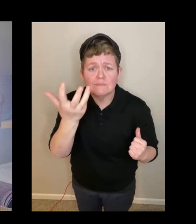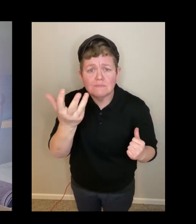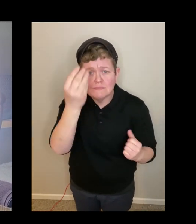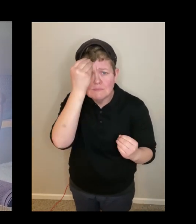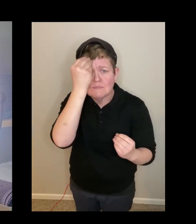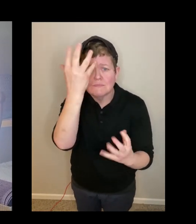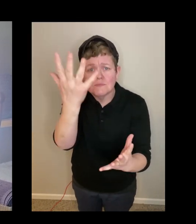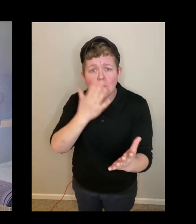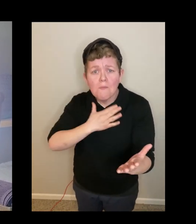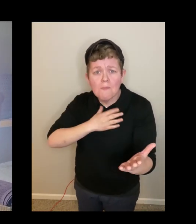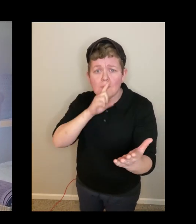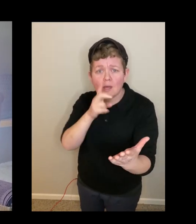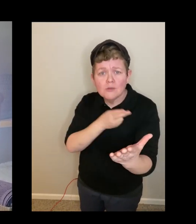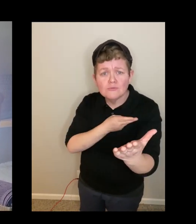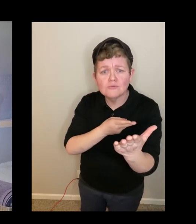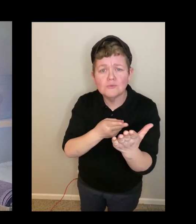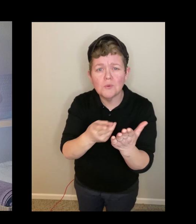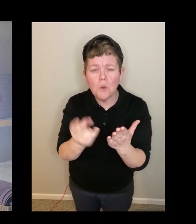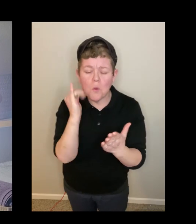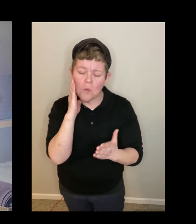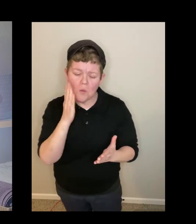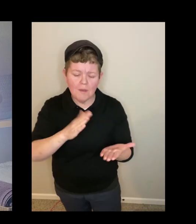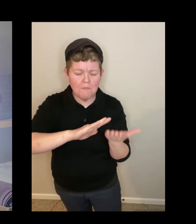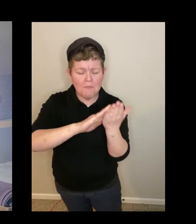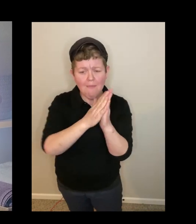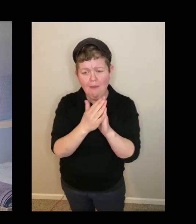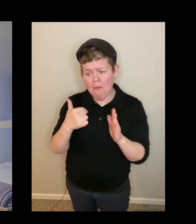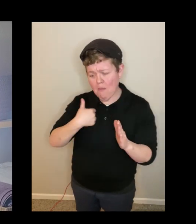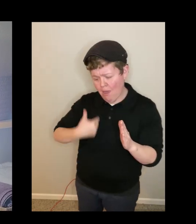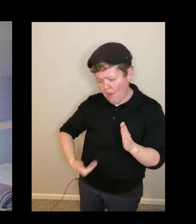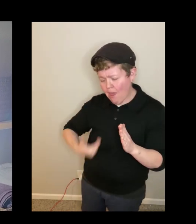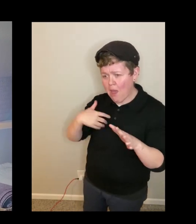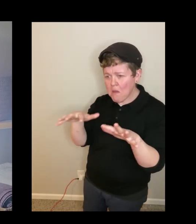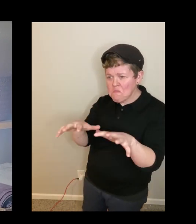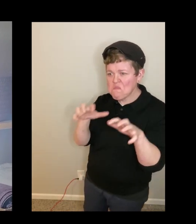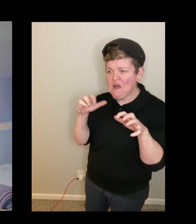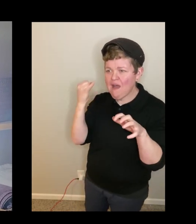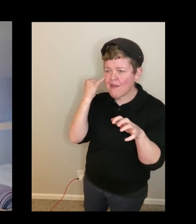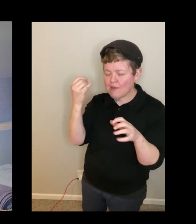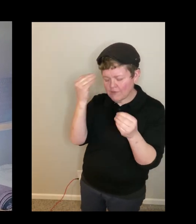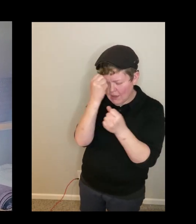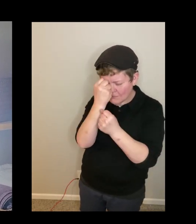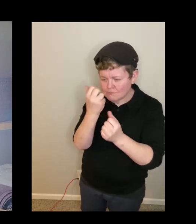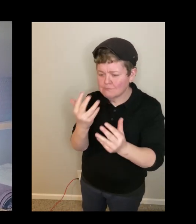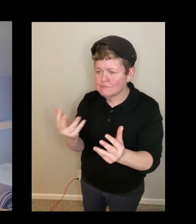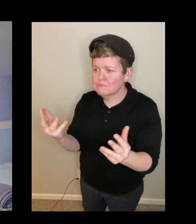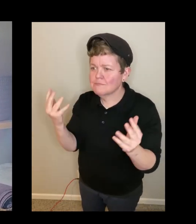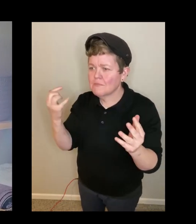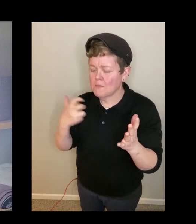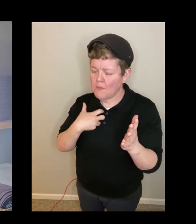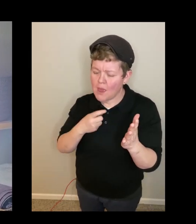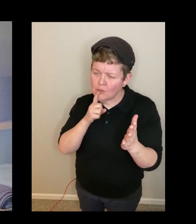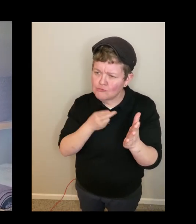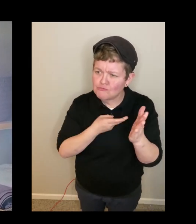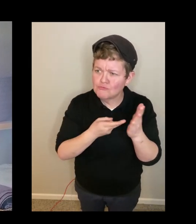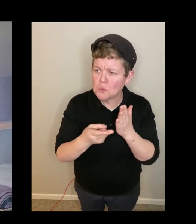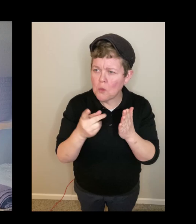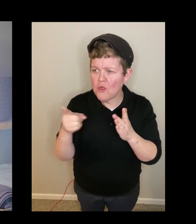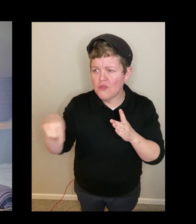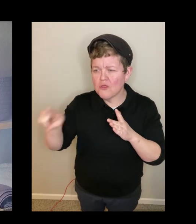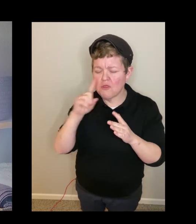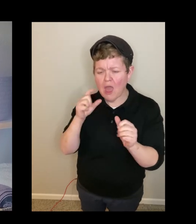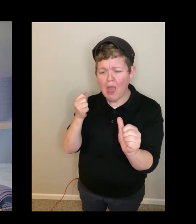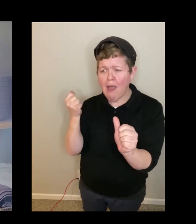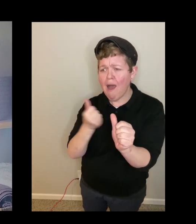I just lie still, would I be that monster? Chase them